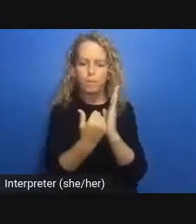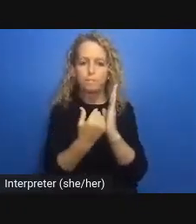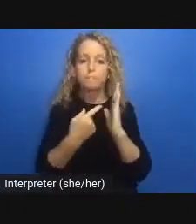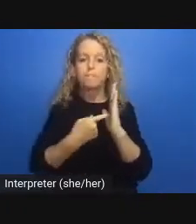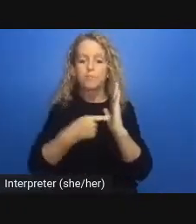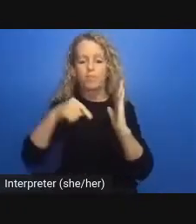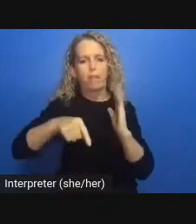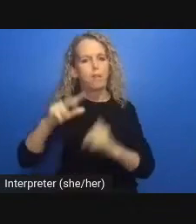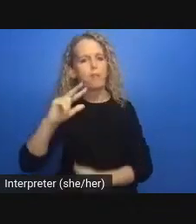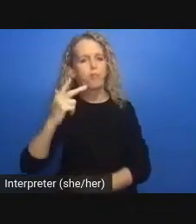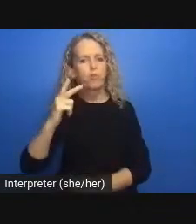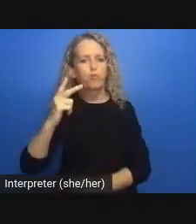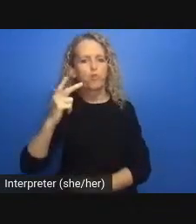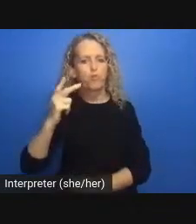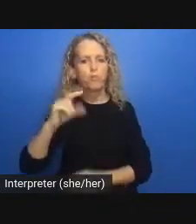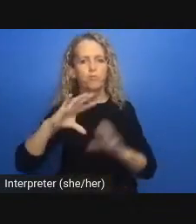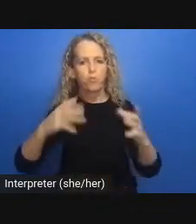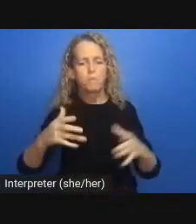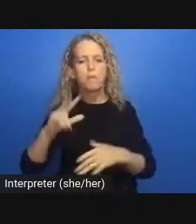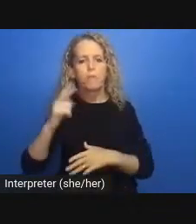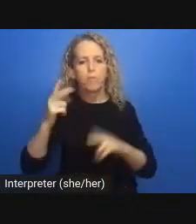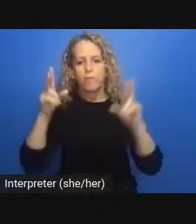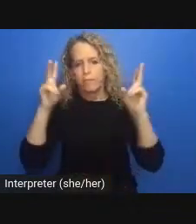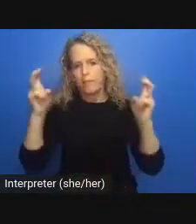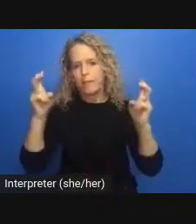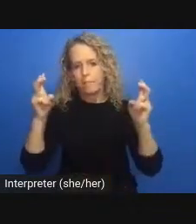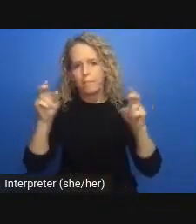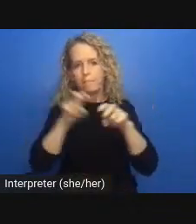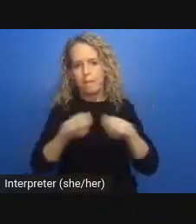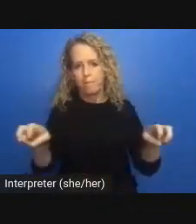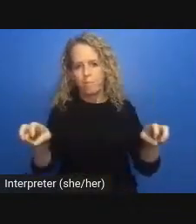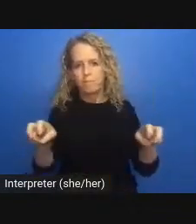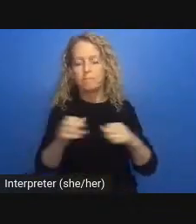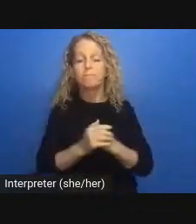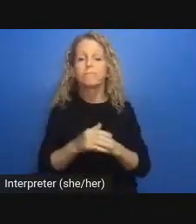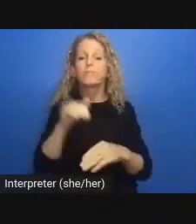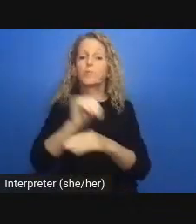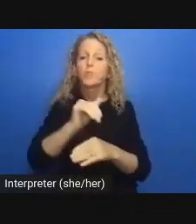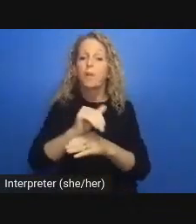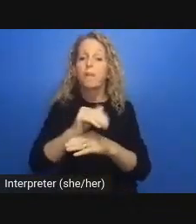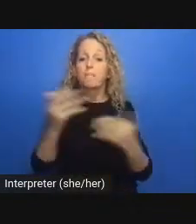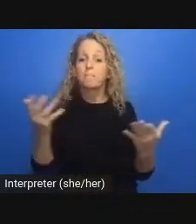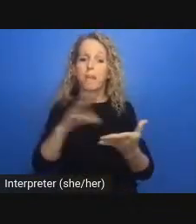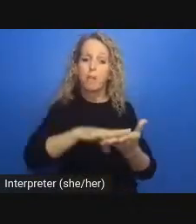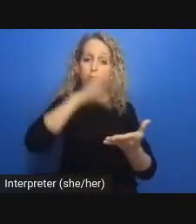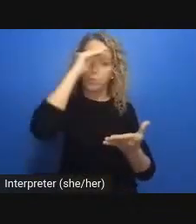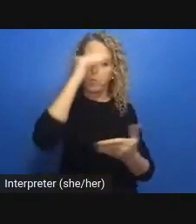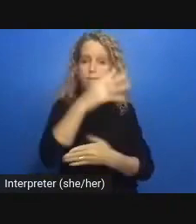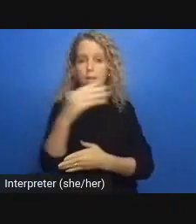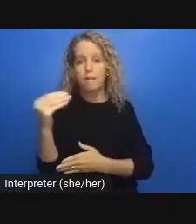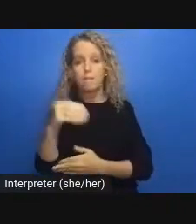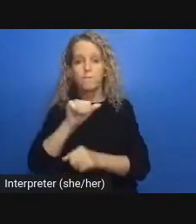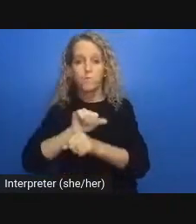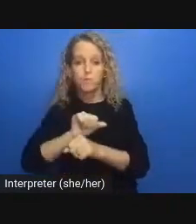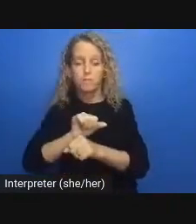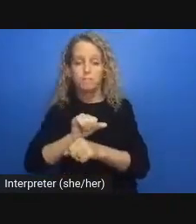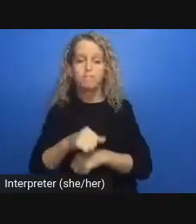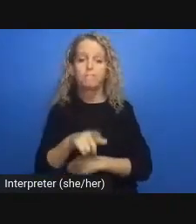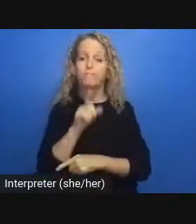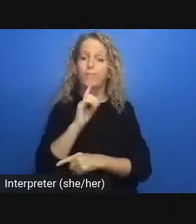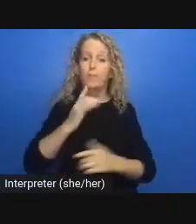had, each one on a particular group or a particular report. And so tonight's is Learn and Work. And so we're really, really excited about it.